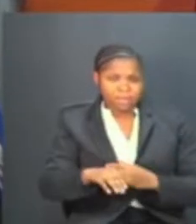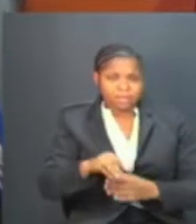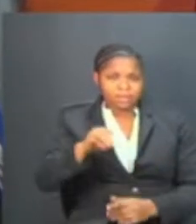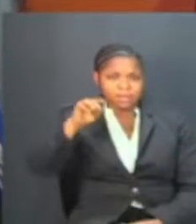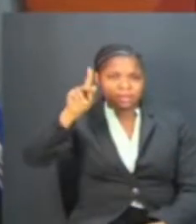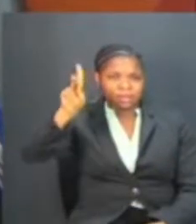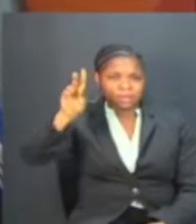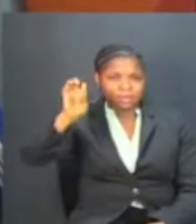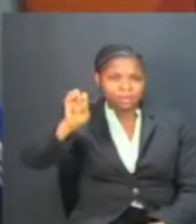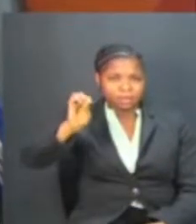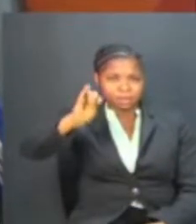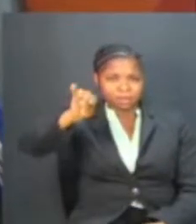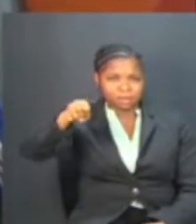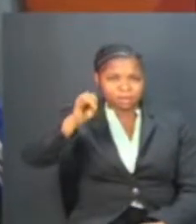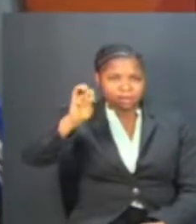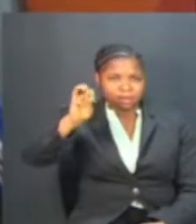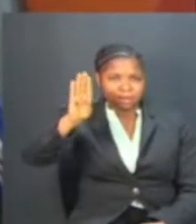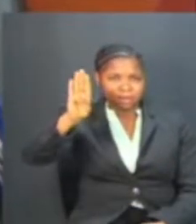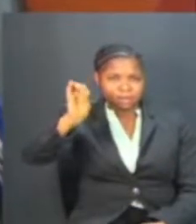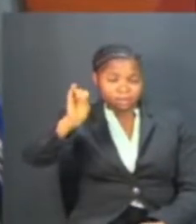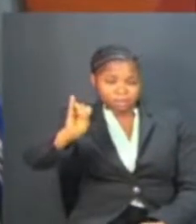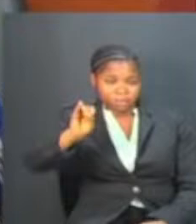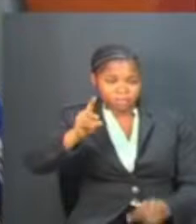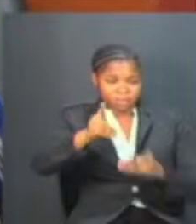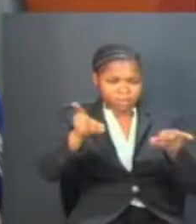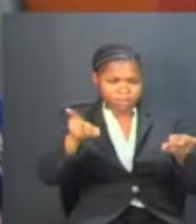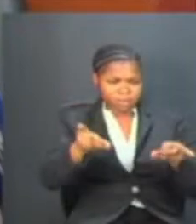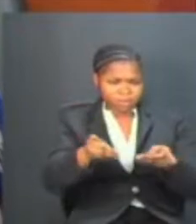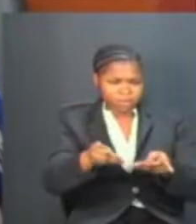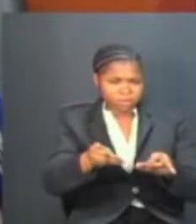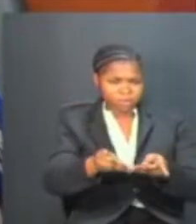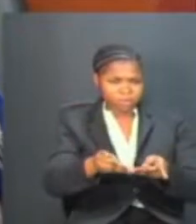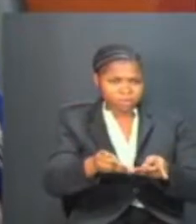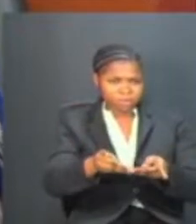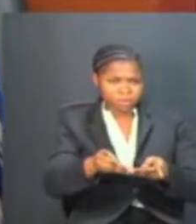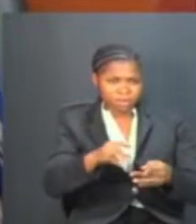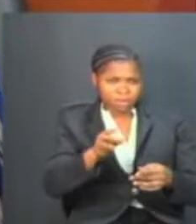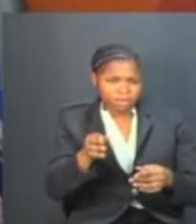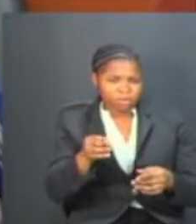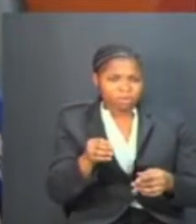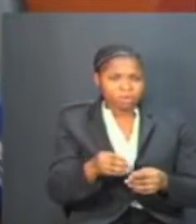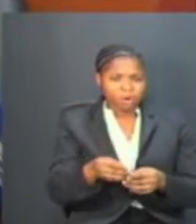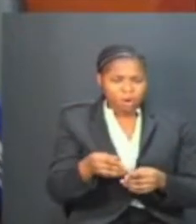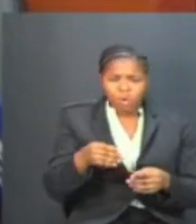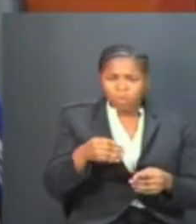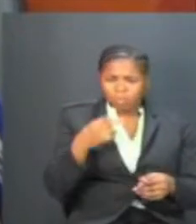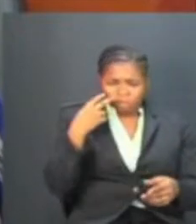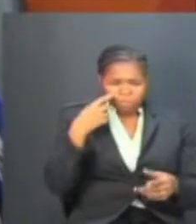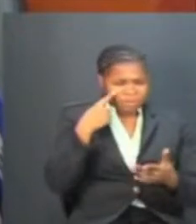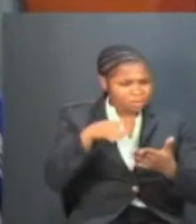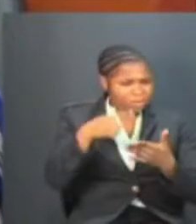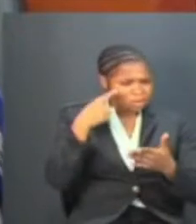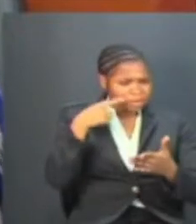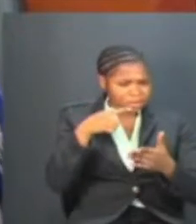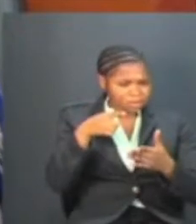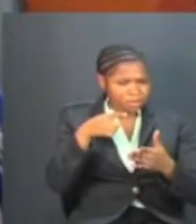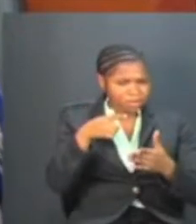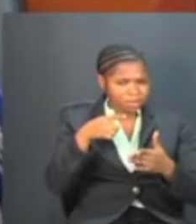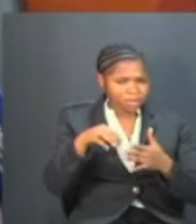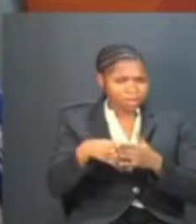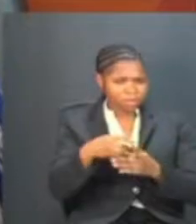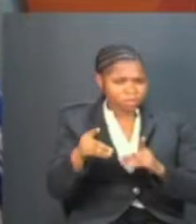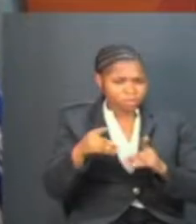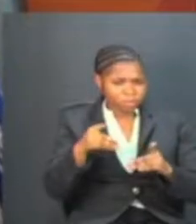the Federal Road Department completed the survey and mapping years ago. Dodi Papasi